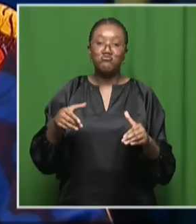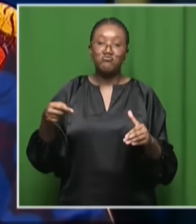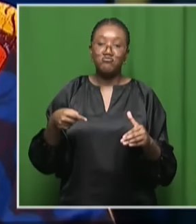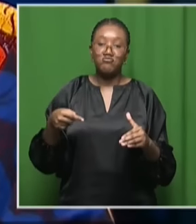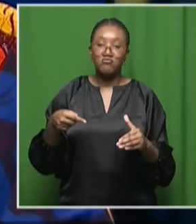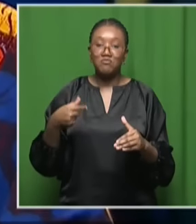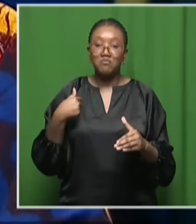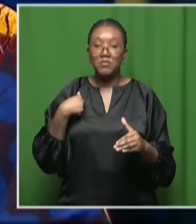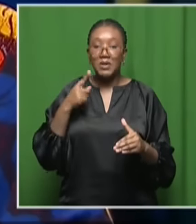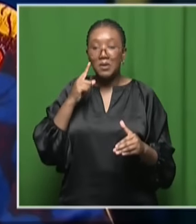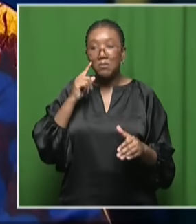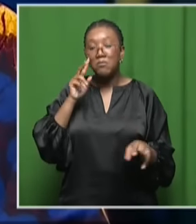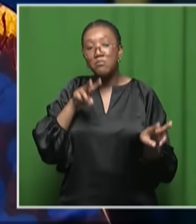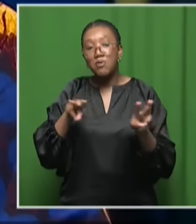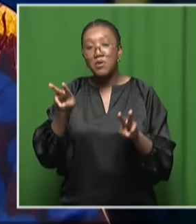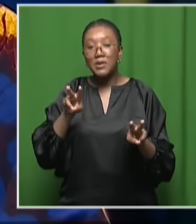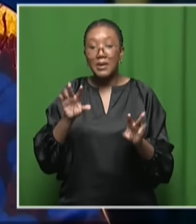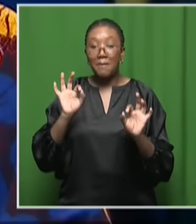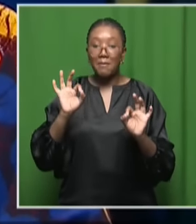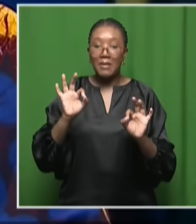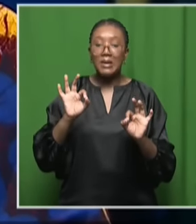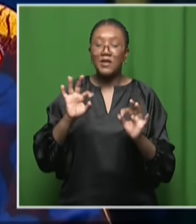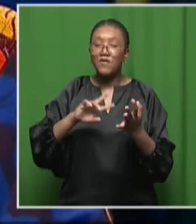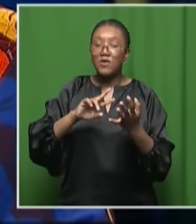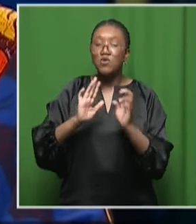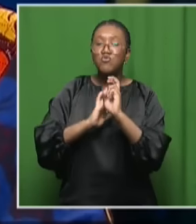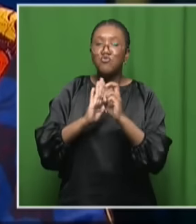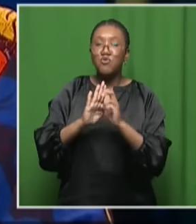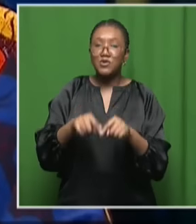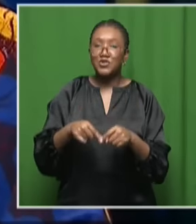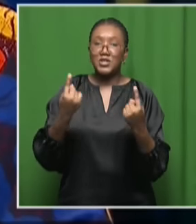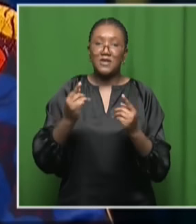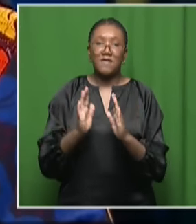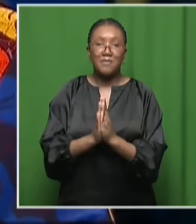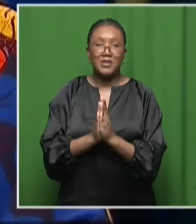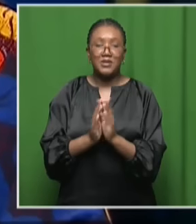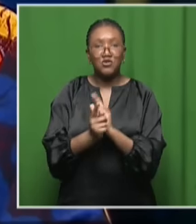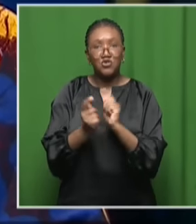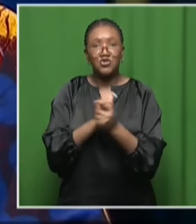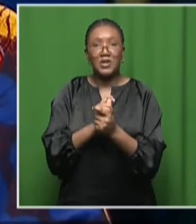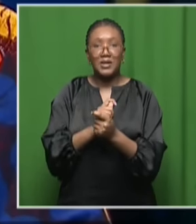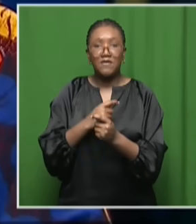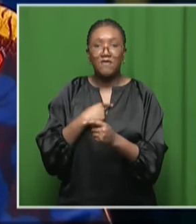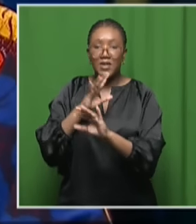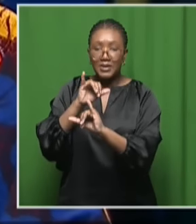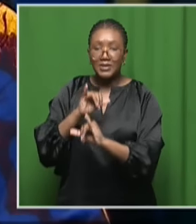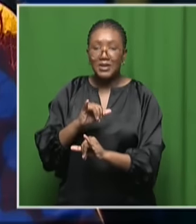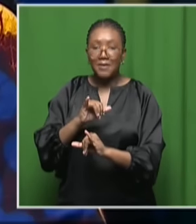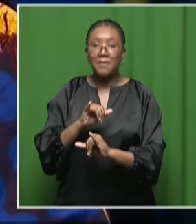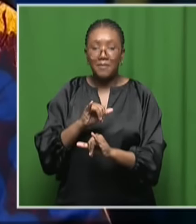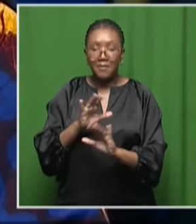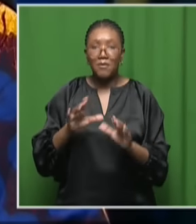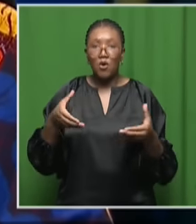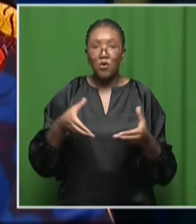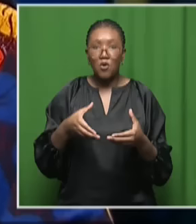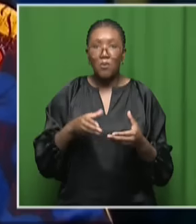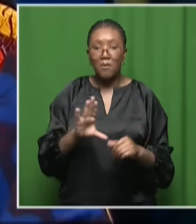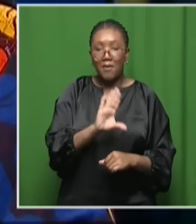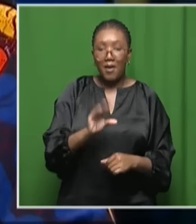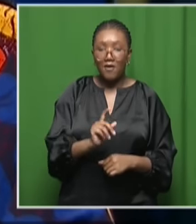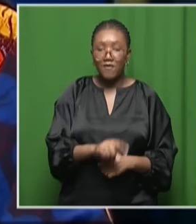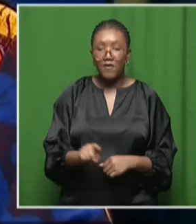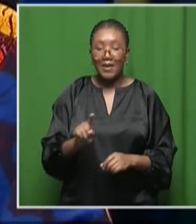see if better terms for debt can't be achieved collectively rather than on a one-on-one basis, but then also